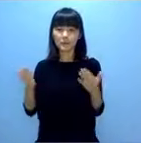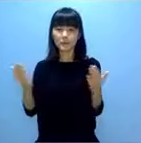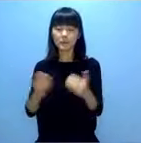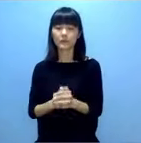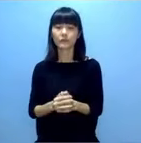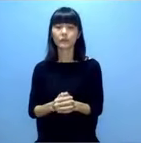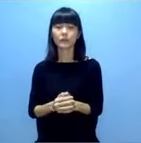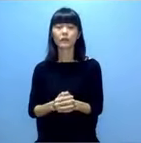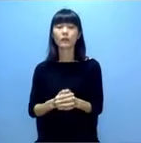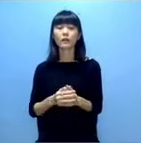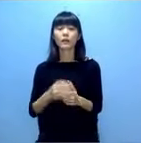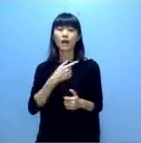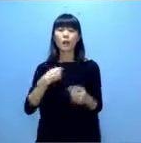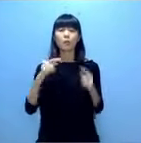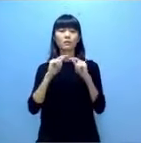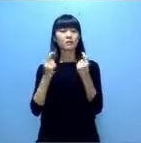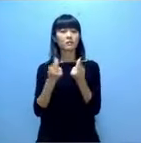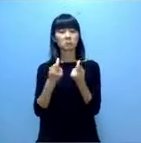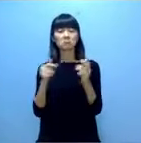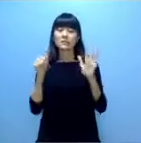we have 6 people,